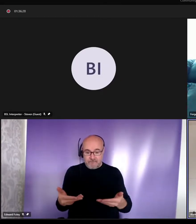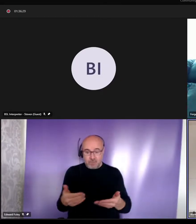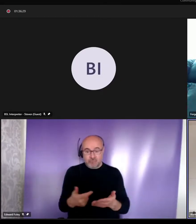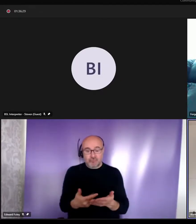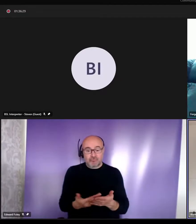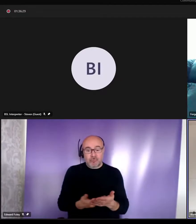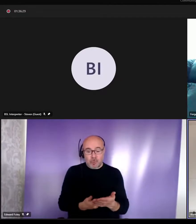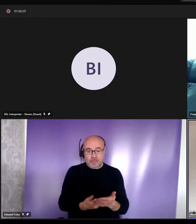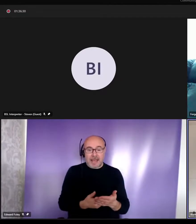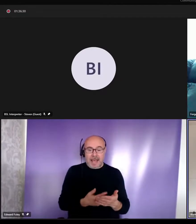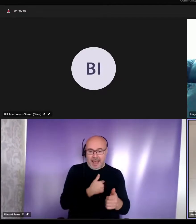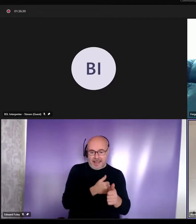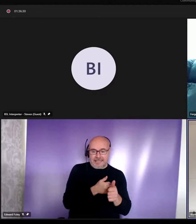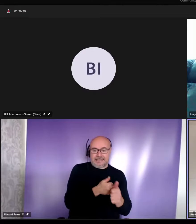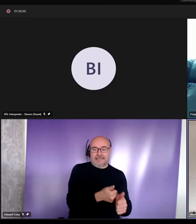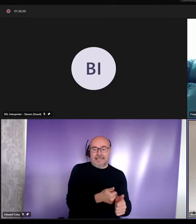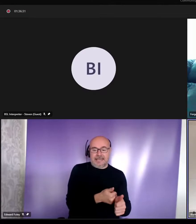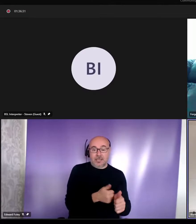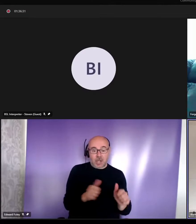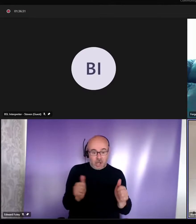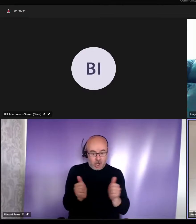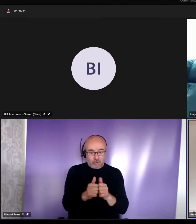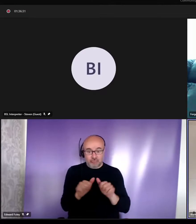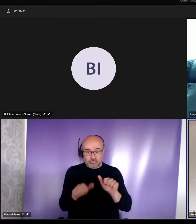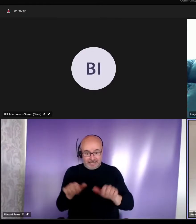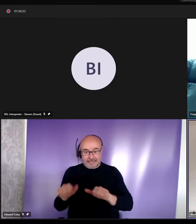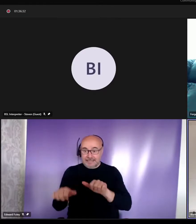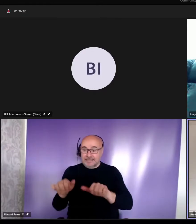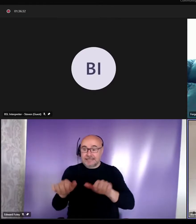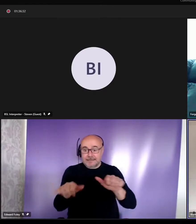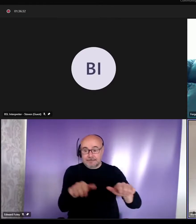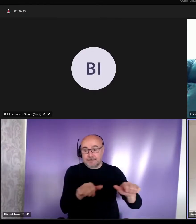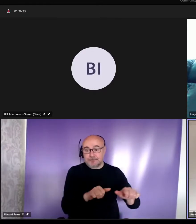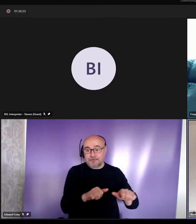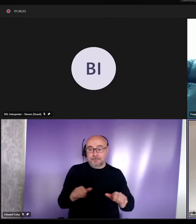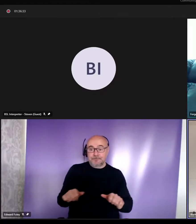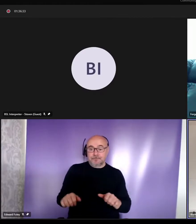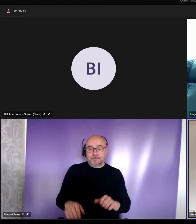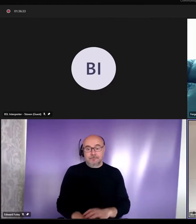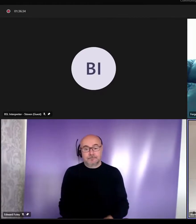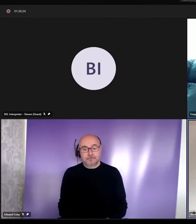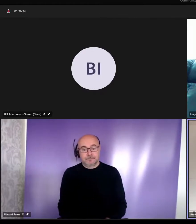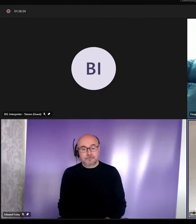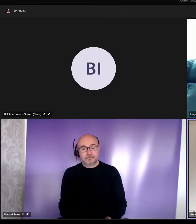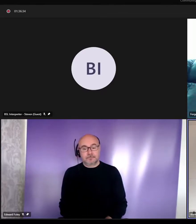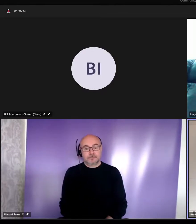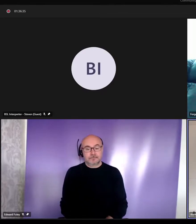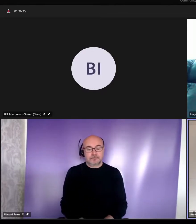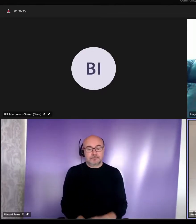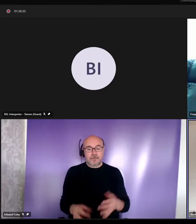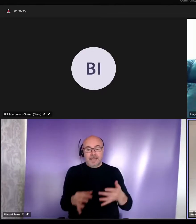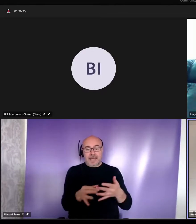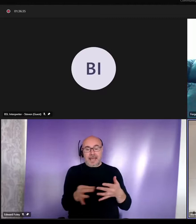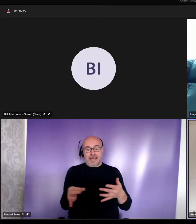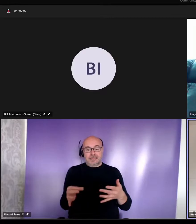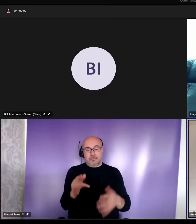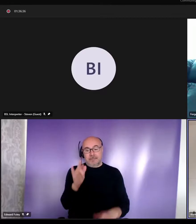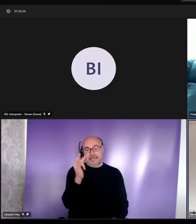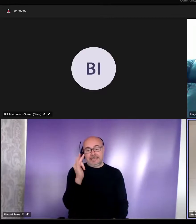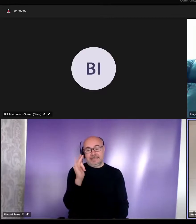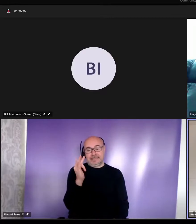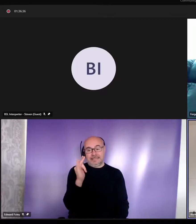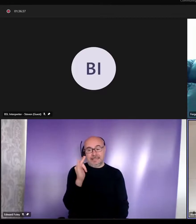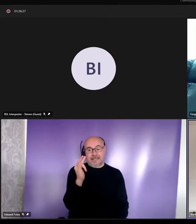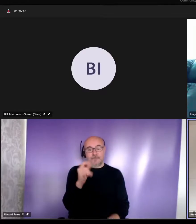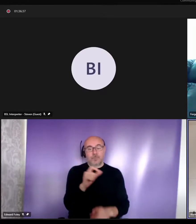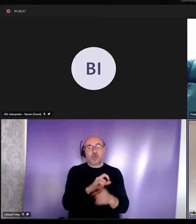second it. Do you agree the report? Agreed. Agreed. Okay, we're going to agenda item number 10, which is the